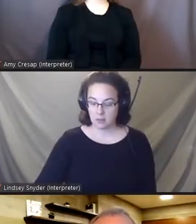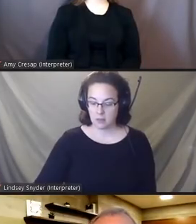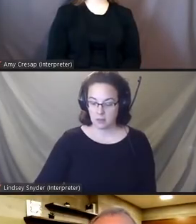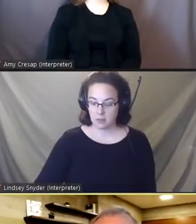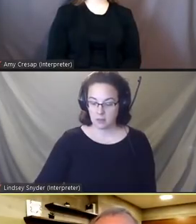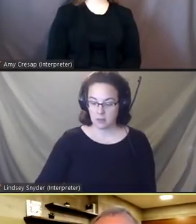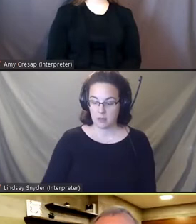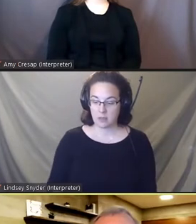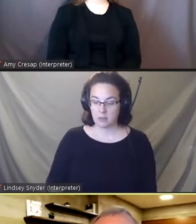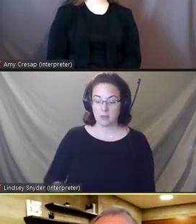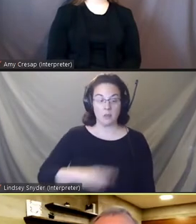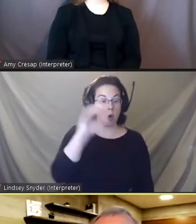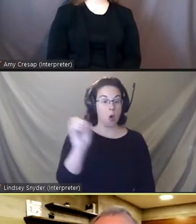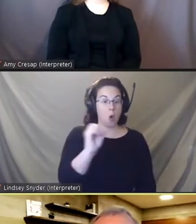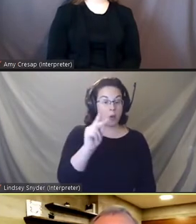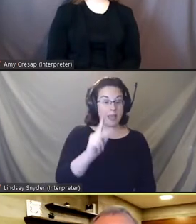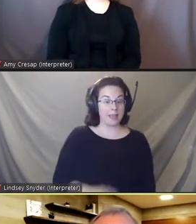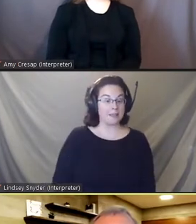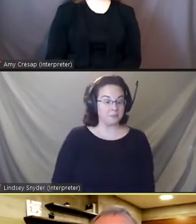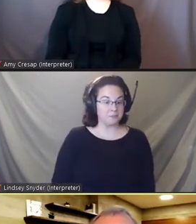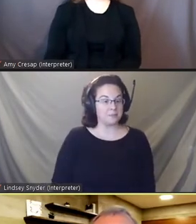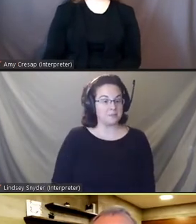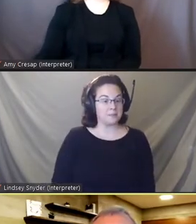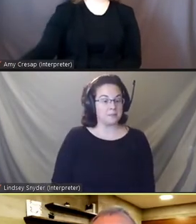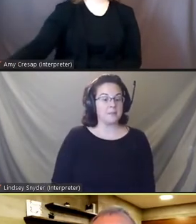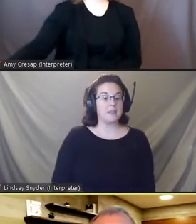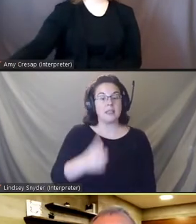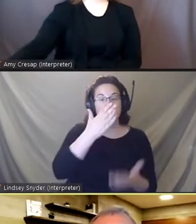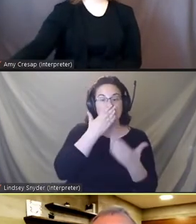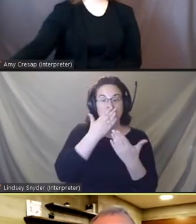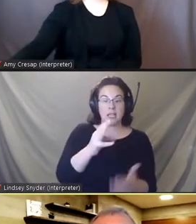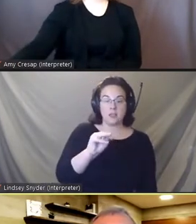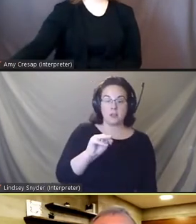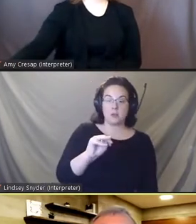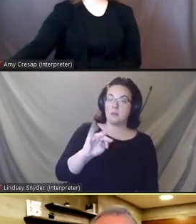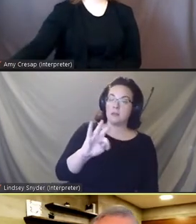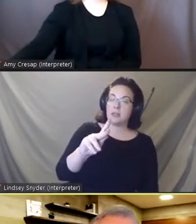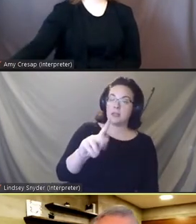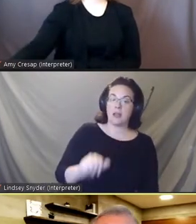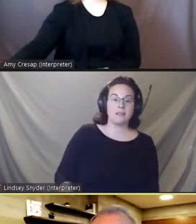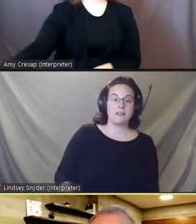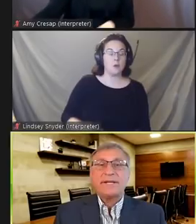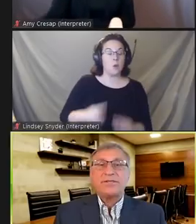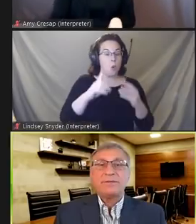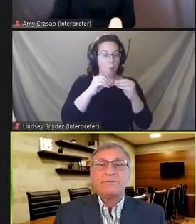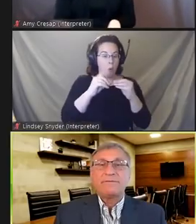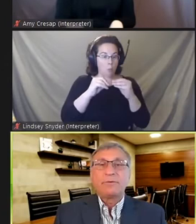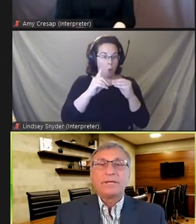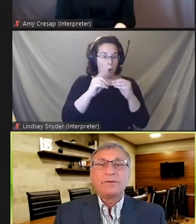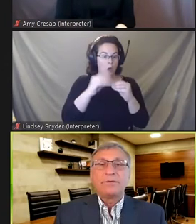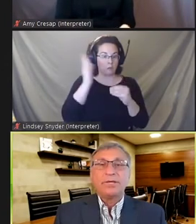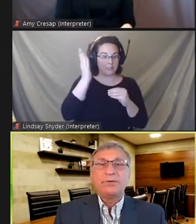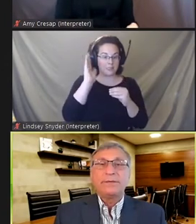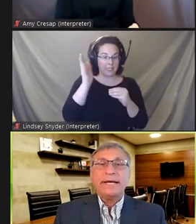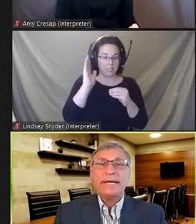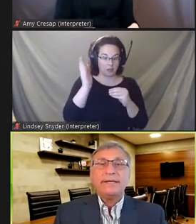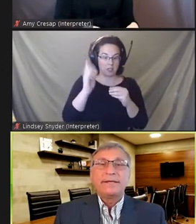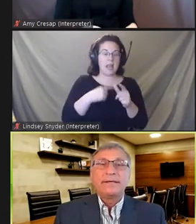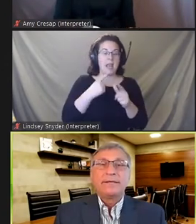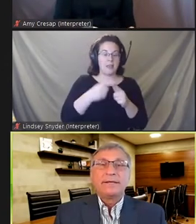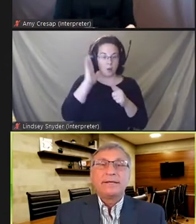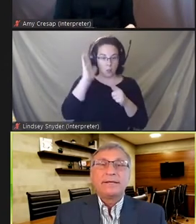Okay, well, thank you, Mika. So we have one more presentation before we go to